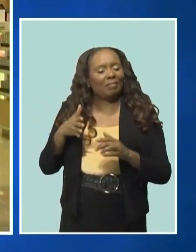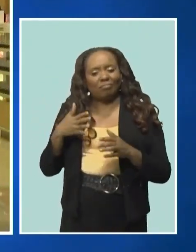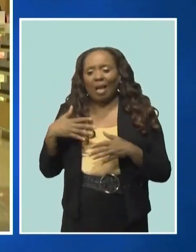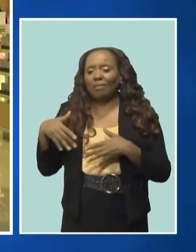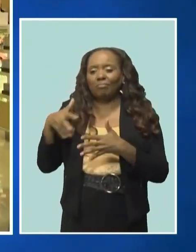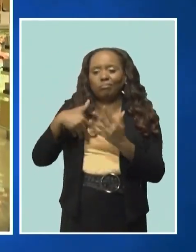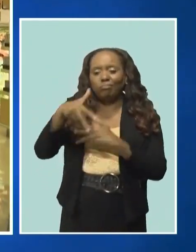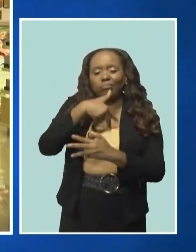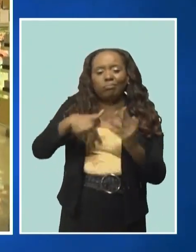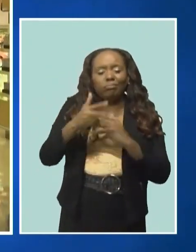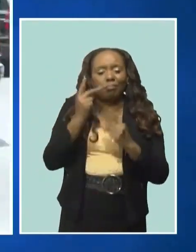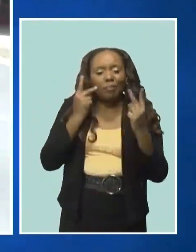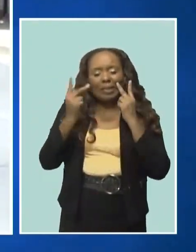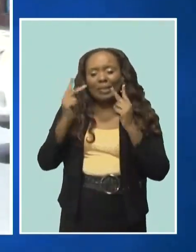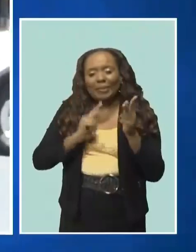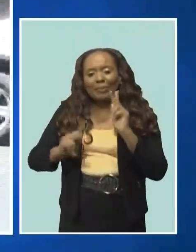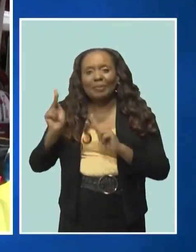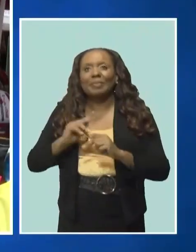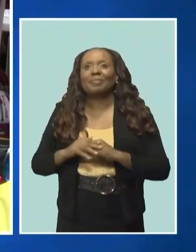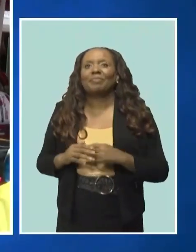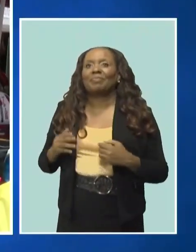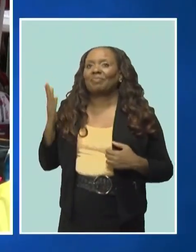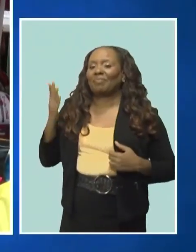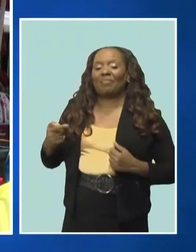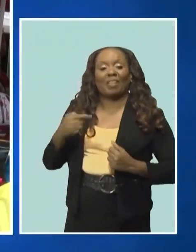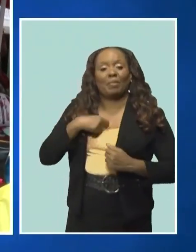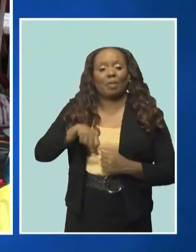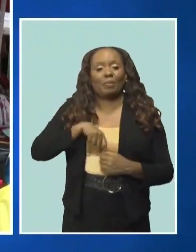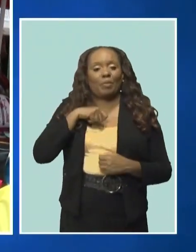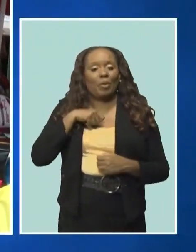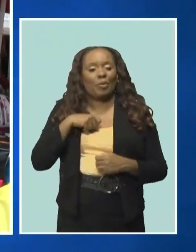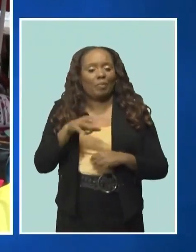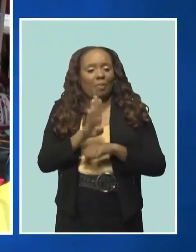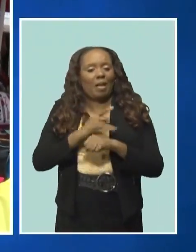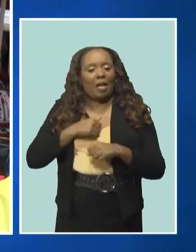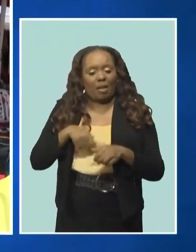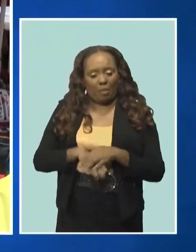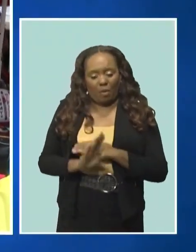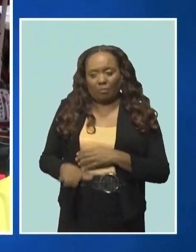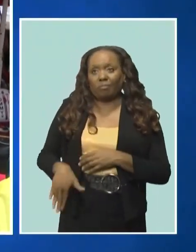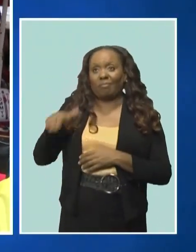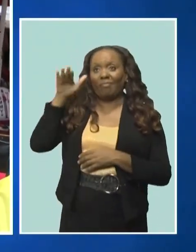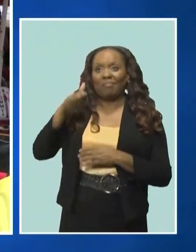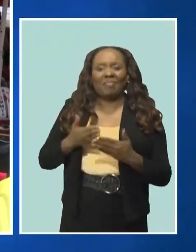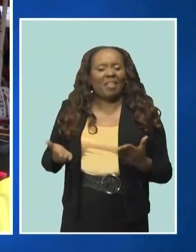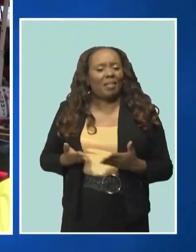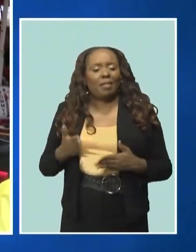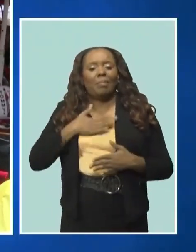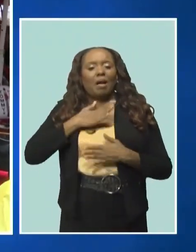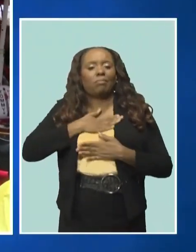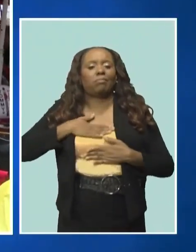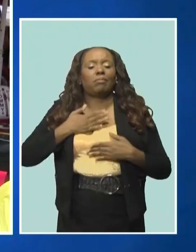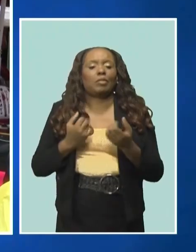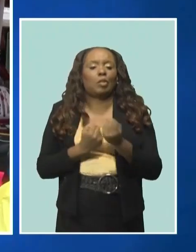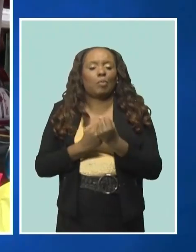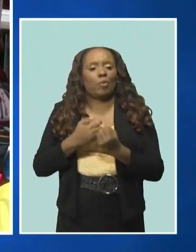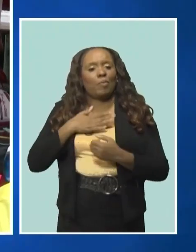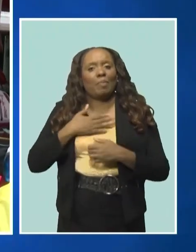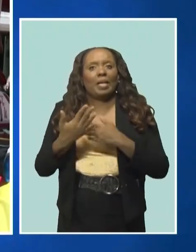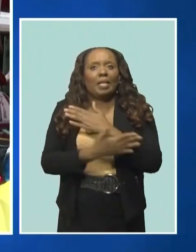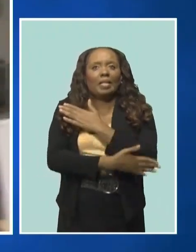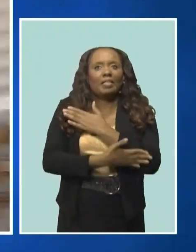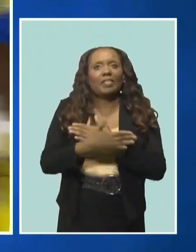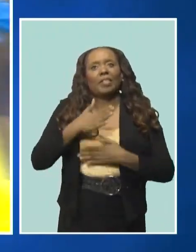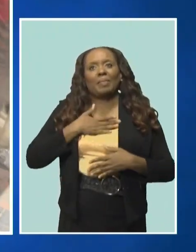had to say. I'm a proud Barbadian. I was born and bred here in Barbados, and it gives me great pleasure to support my country wearing my